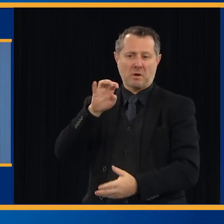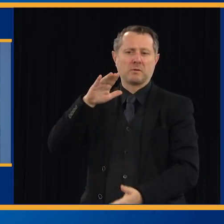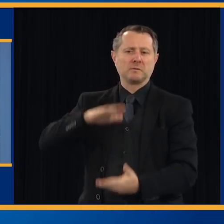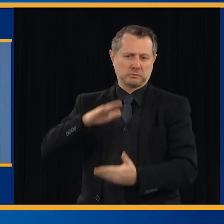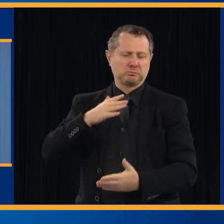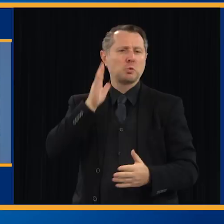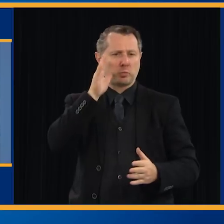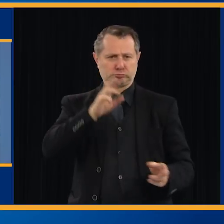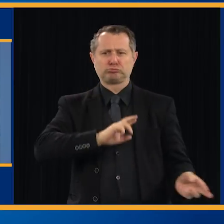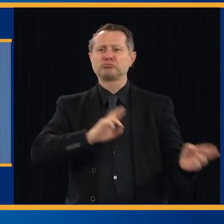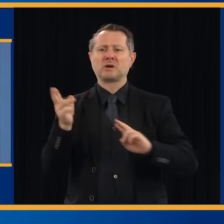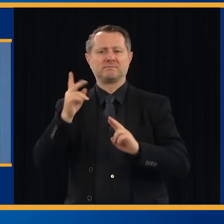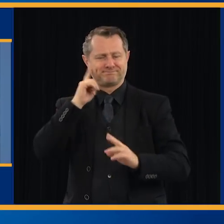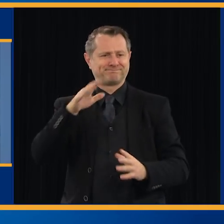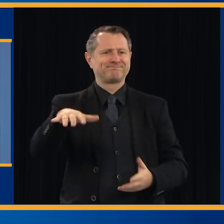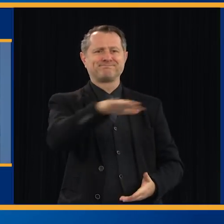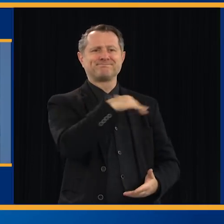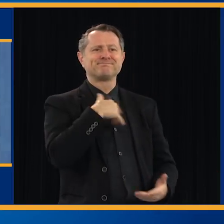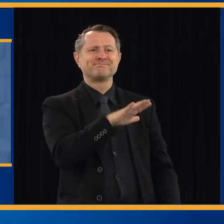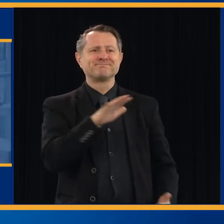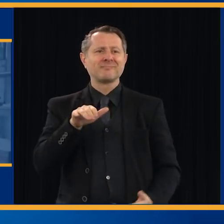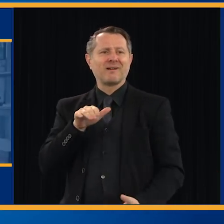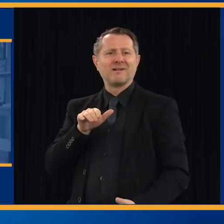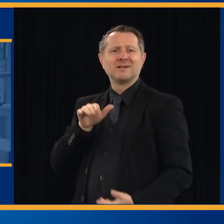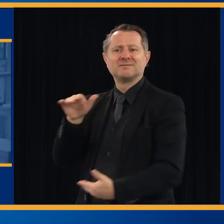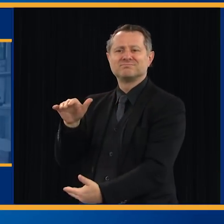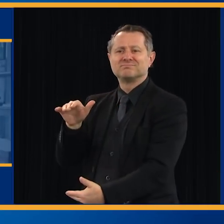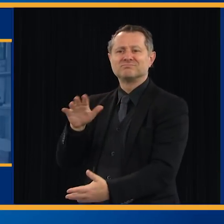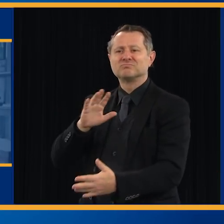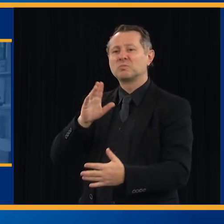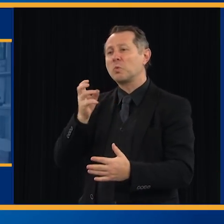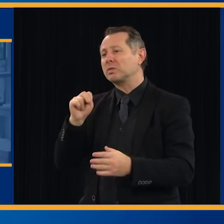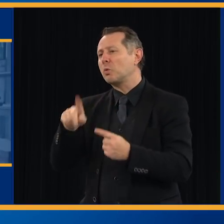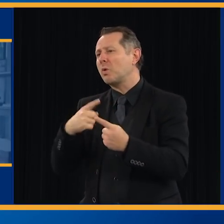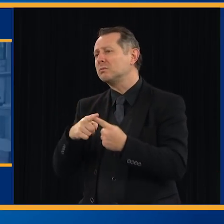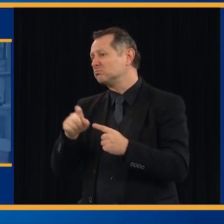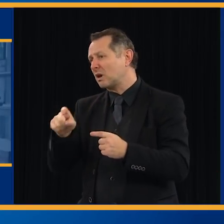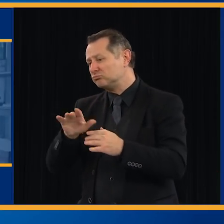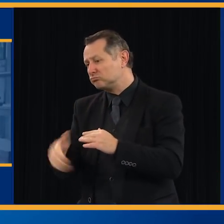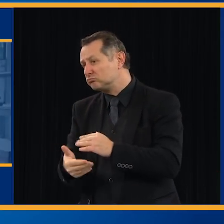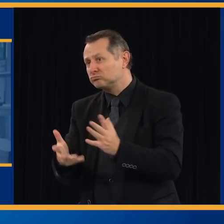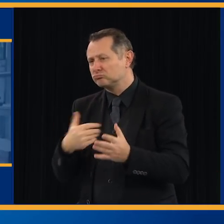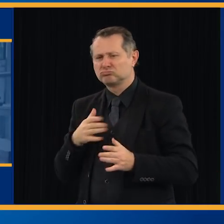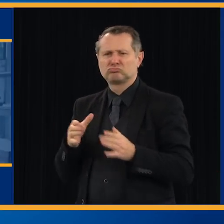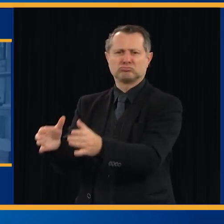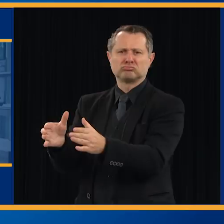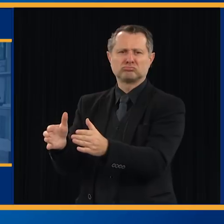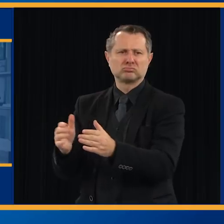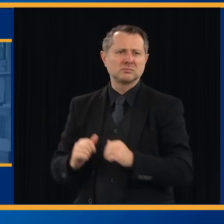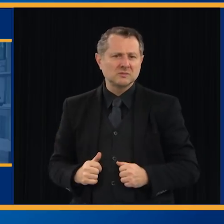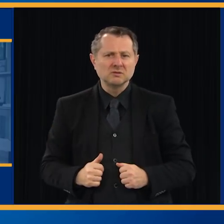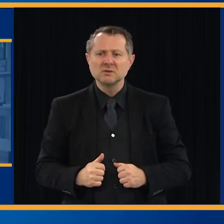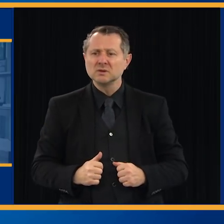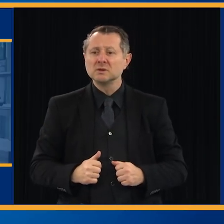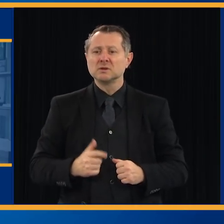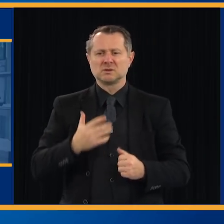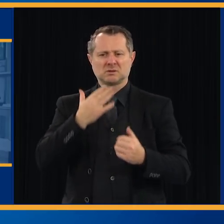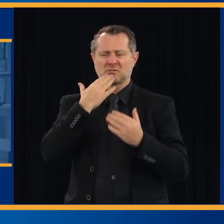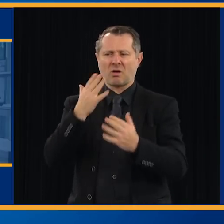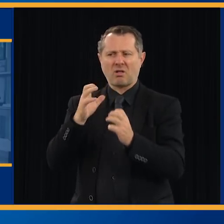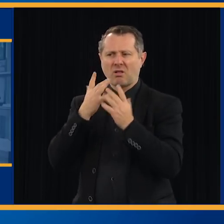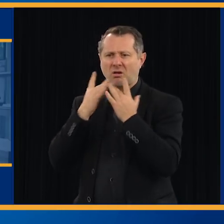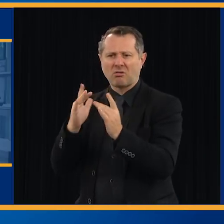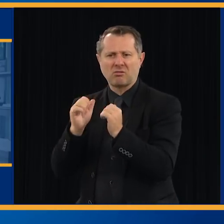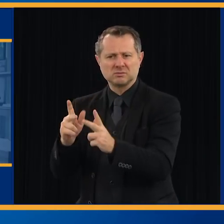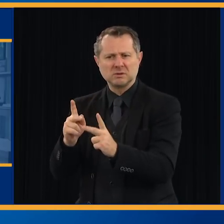already identified them, and we will bring them over on 24 hours' notice. And we wish them well, and anything they